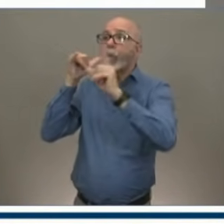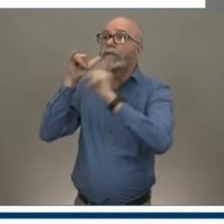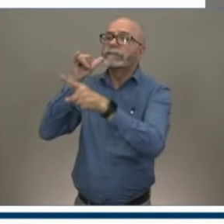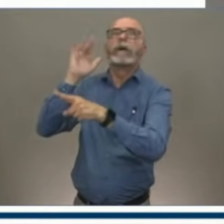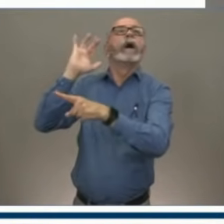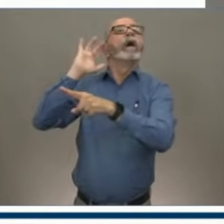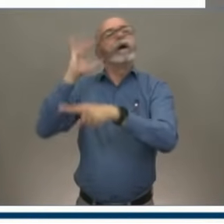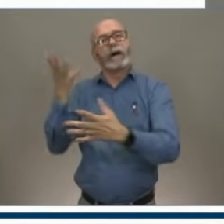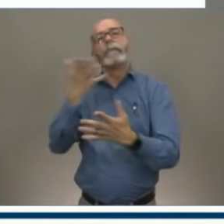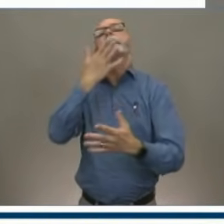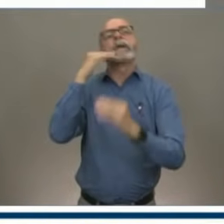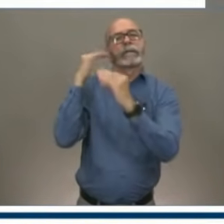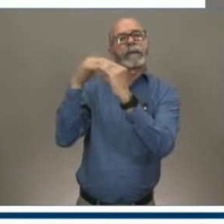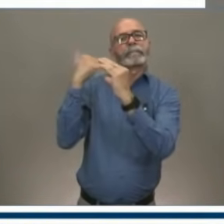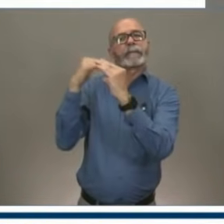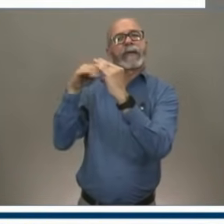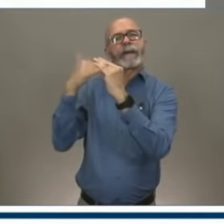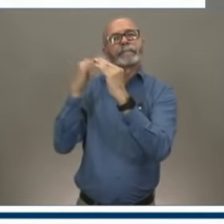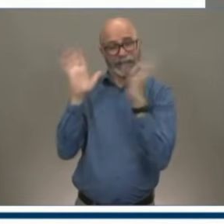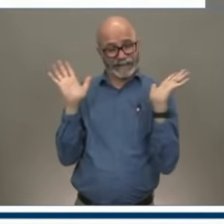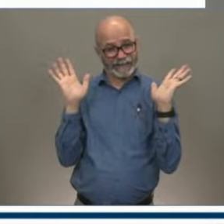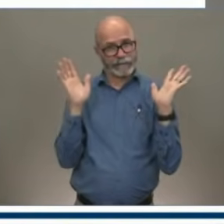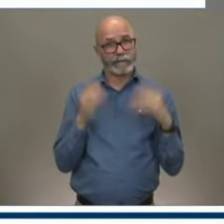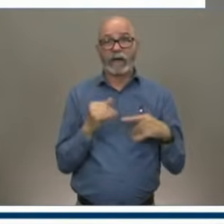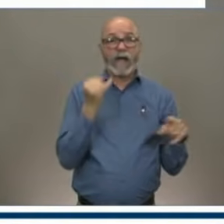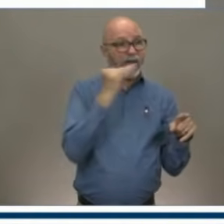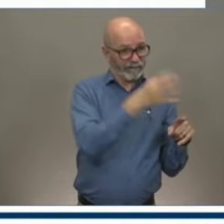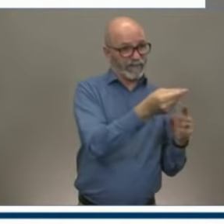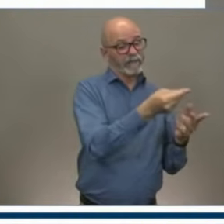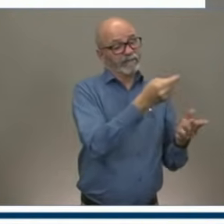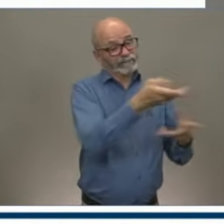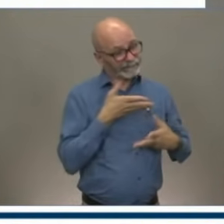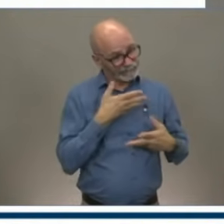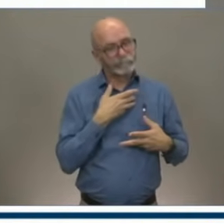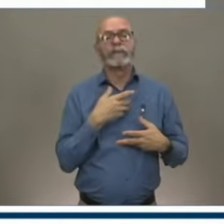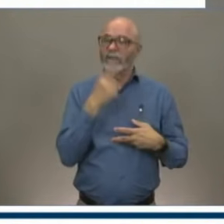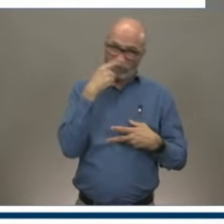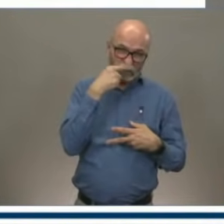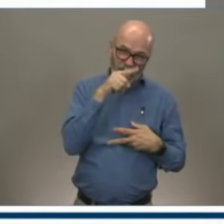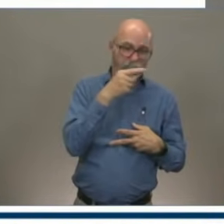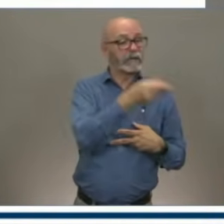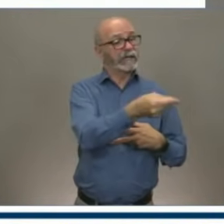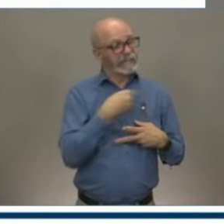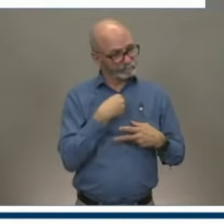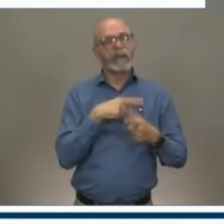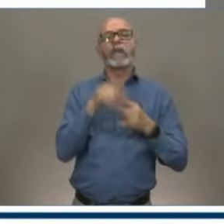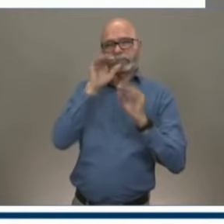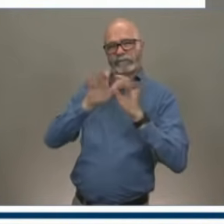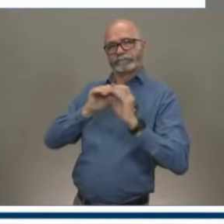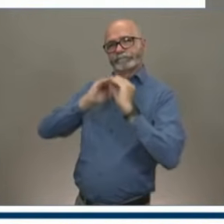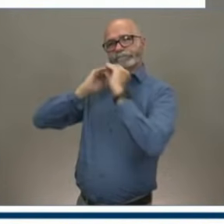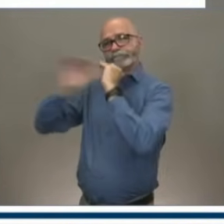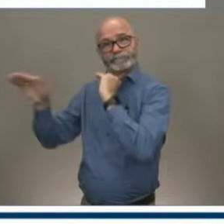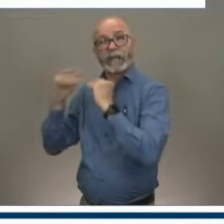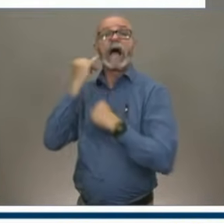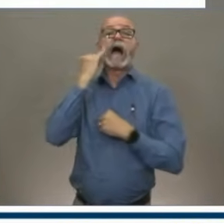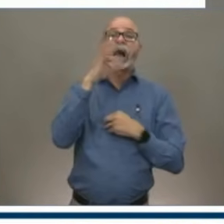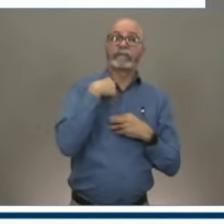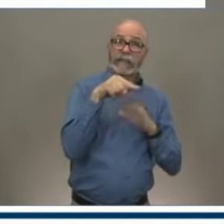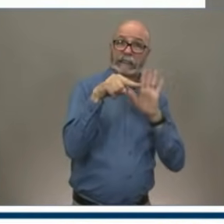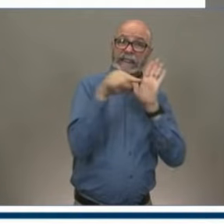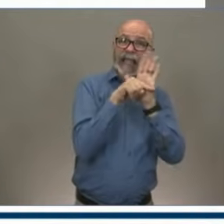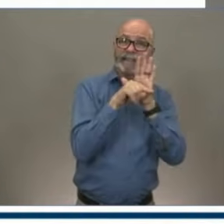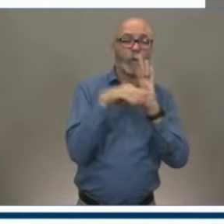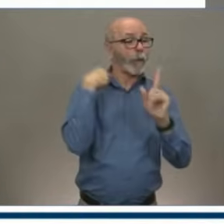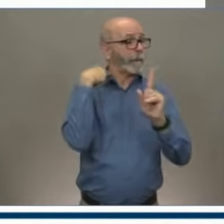in to get their test result by email. If you're a negative result, you'll get that. If it's a positive result,